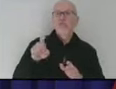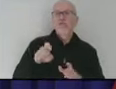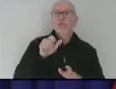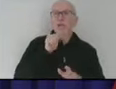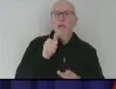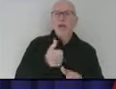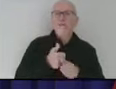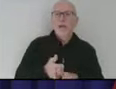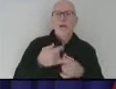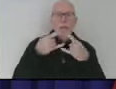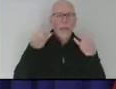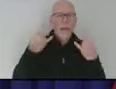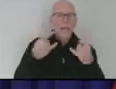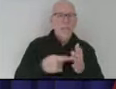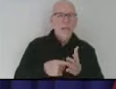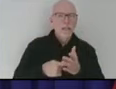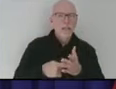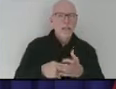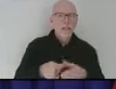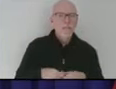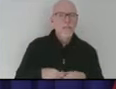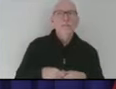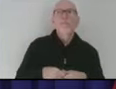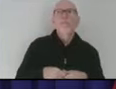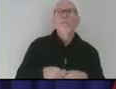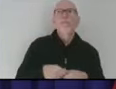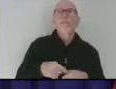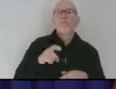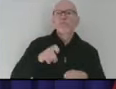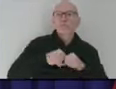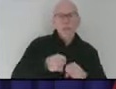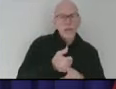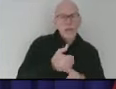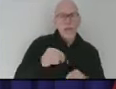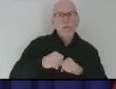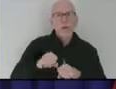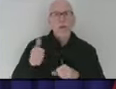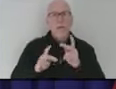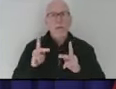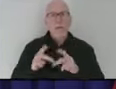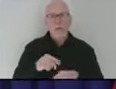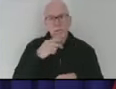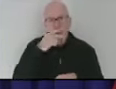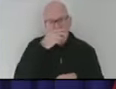follow the mask mandate, not only to protect themselves, but to protect other individuals.